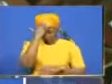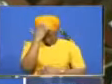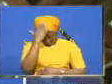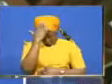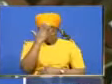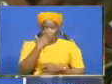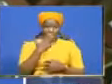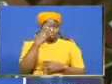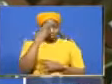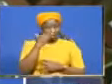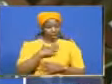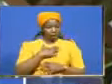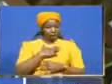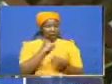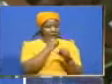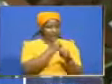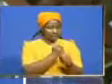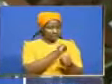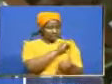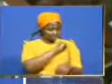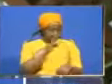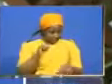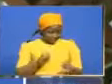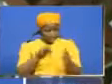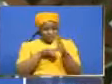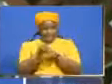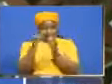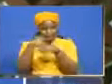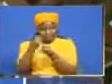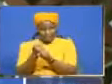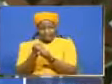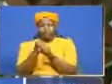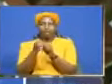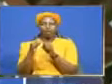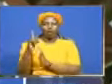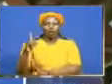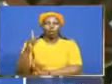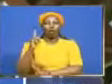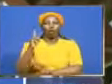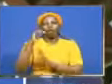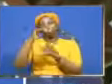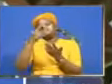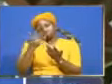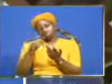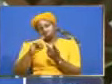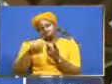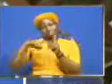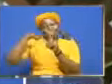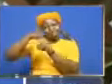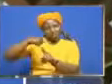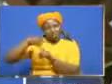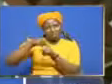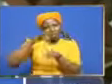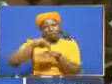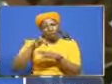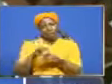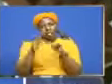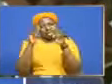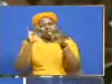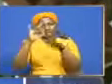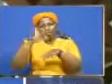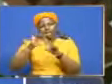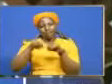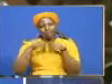been doing in the Senate in terms of legislation, in terms of championing on contemporary issues in the